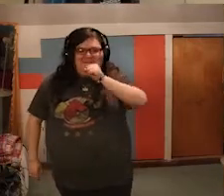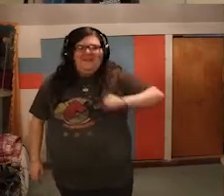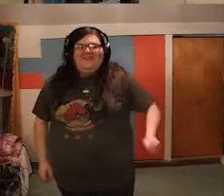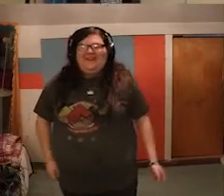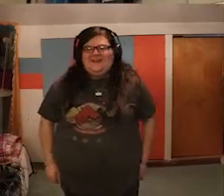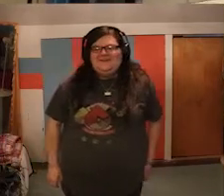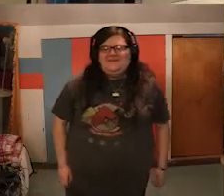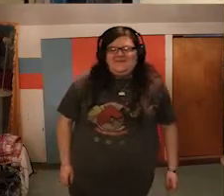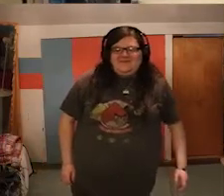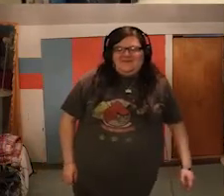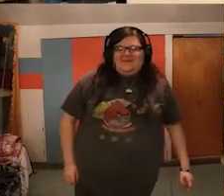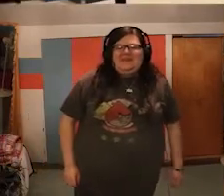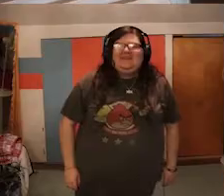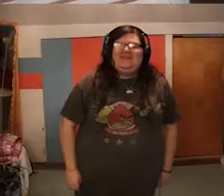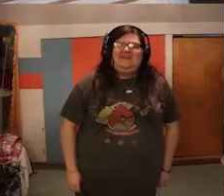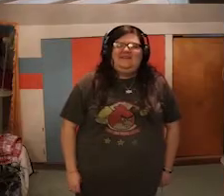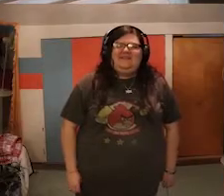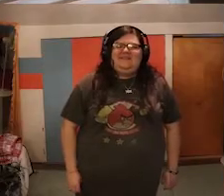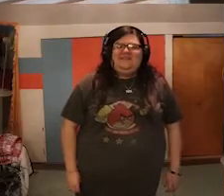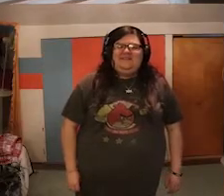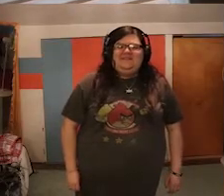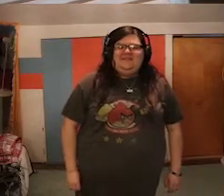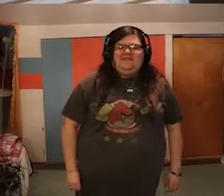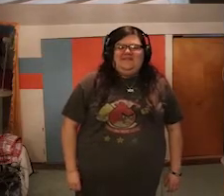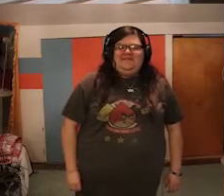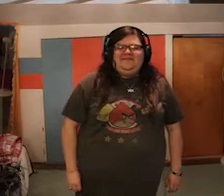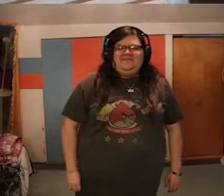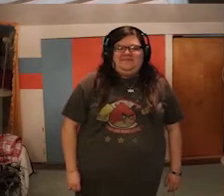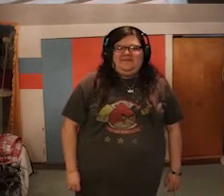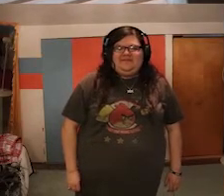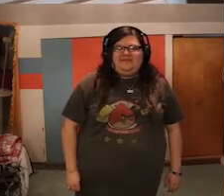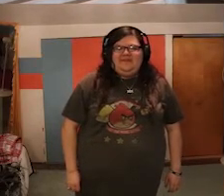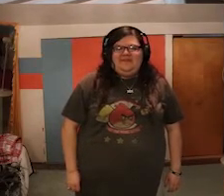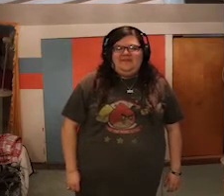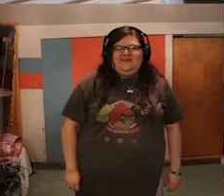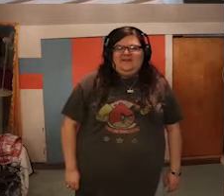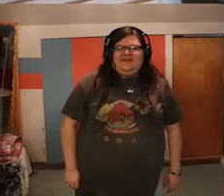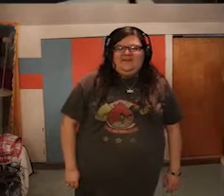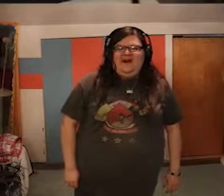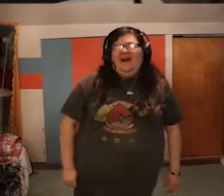is. What? Filter. I can't think of anything!